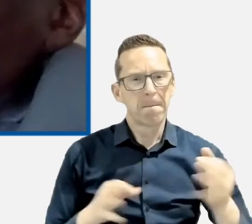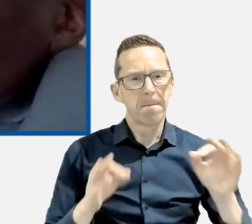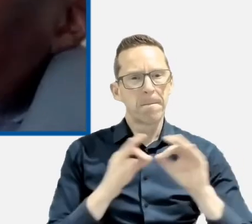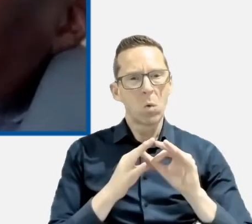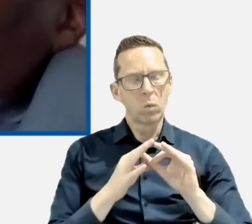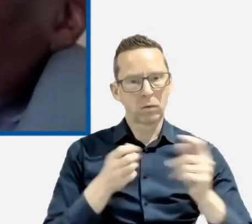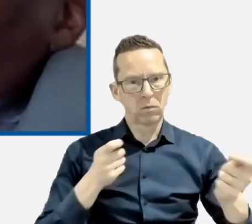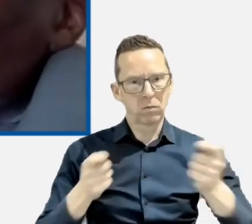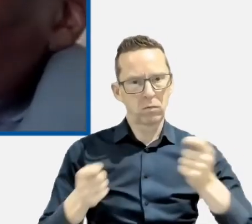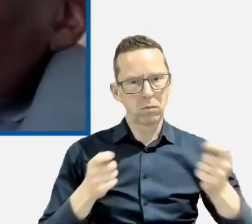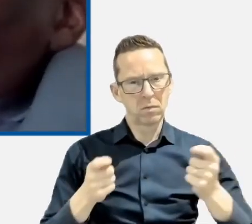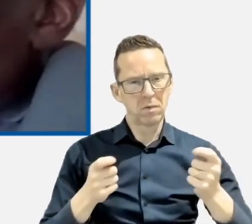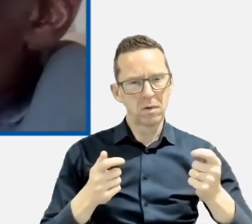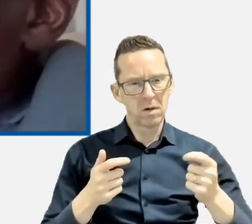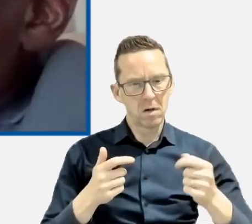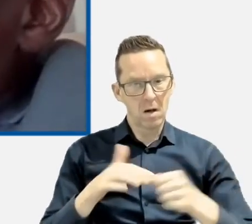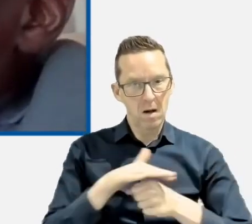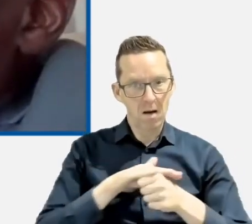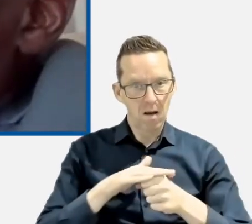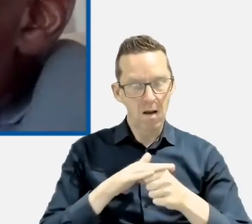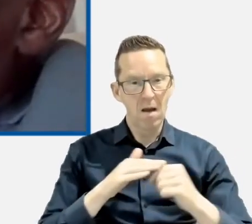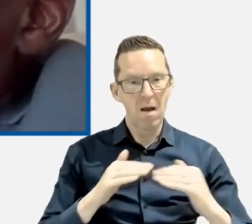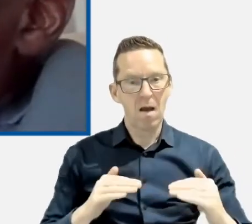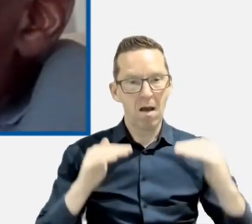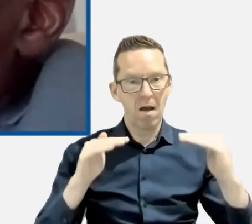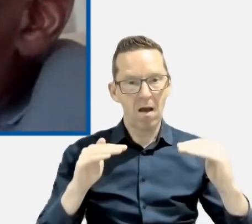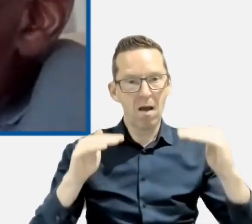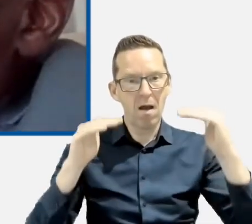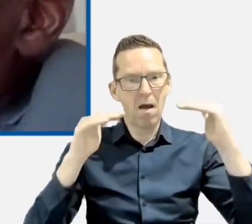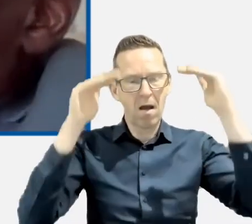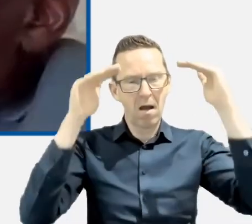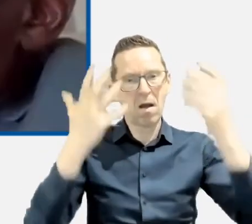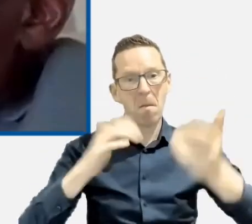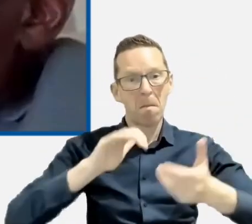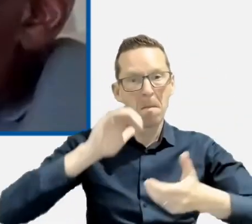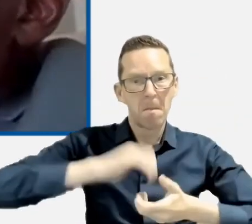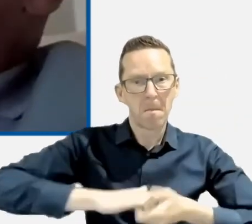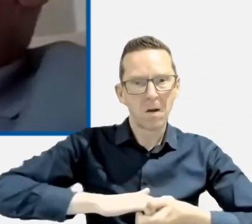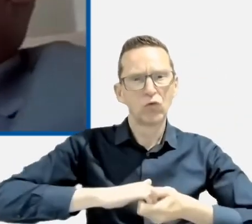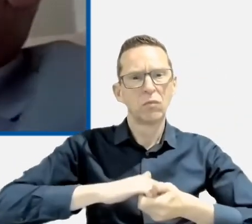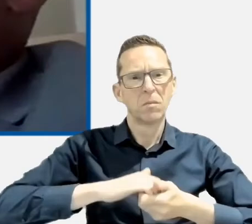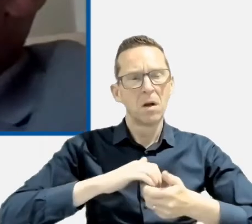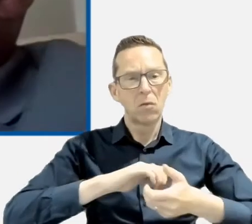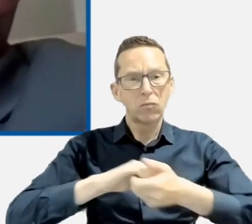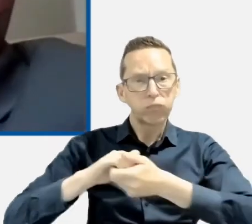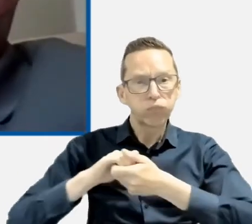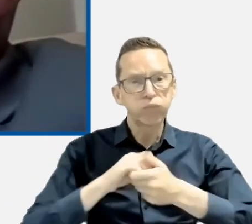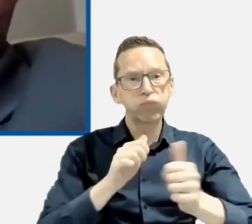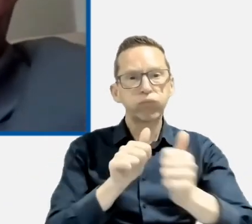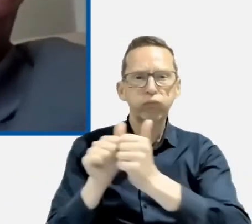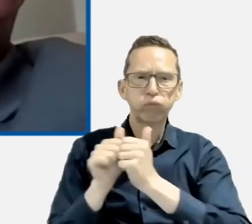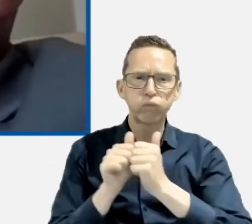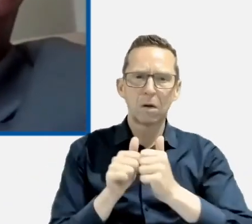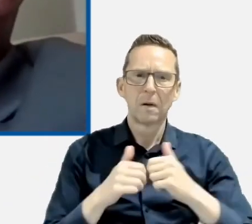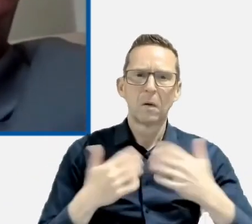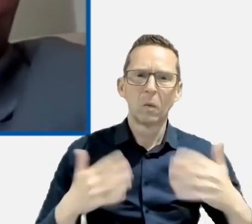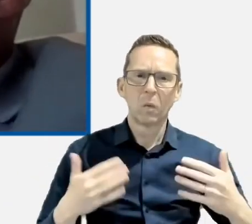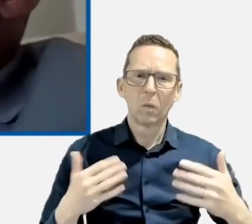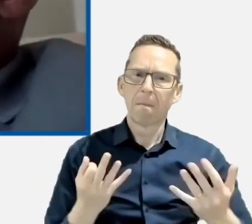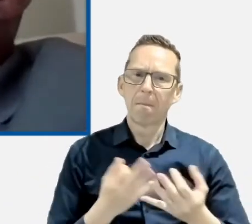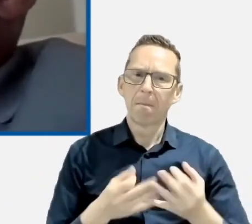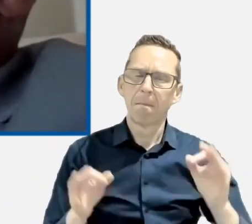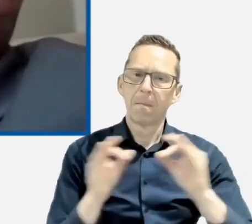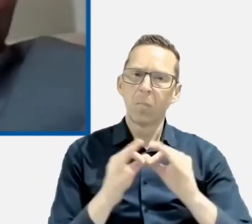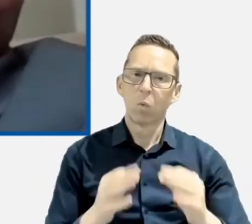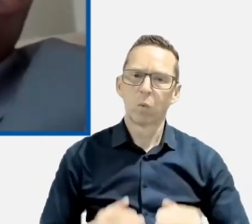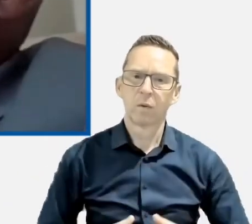also the issue of partnerships. Partnerships are coming in very, very handy. And so definitely, ladies and gentlemen,